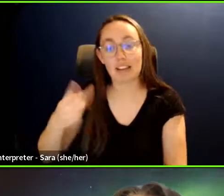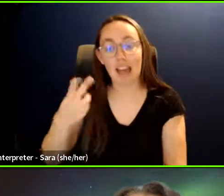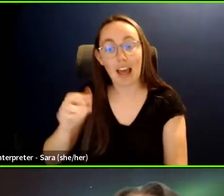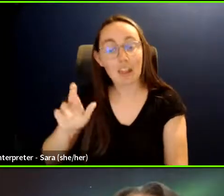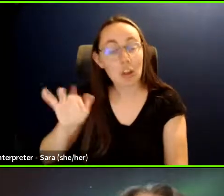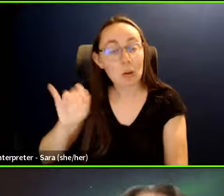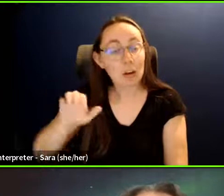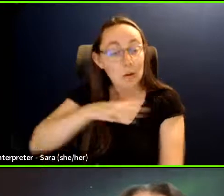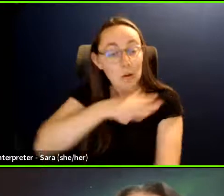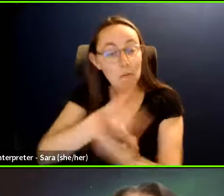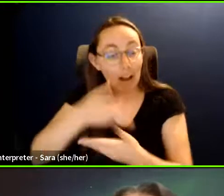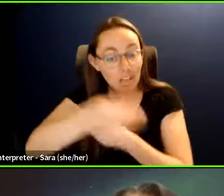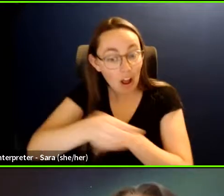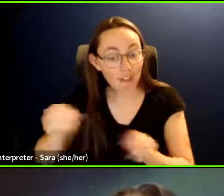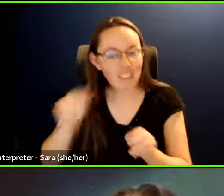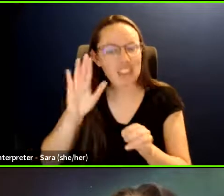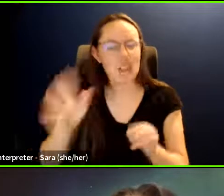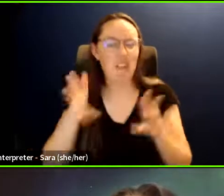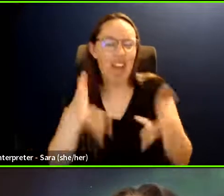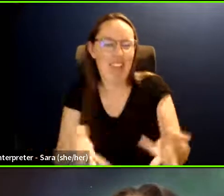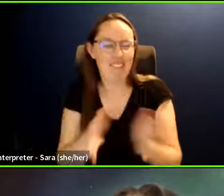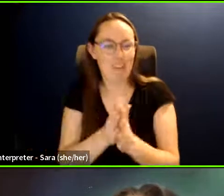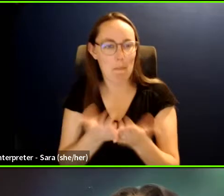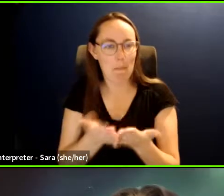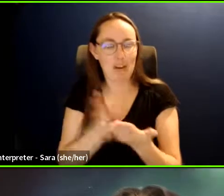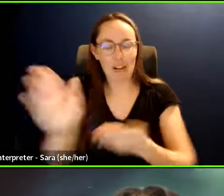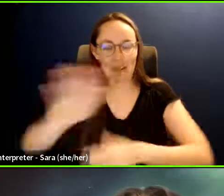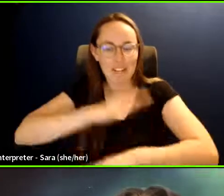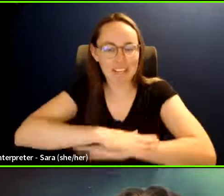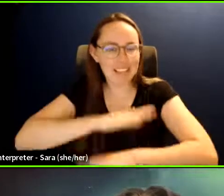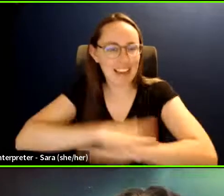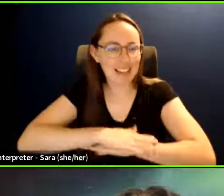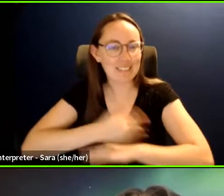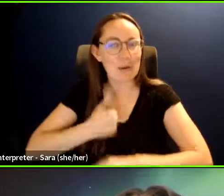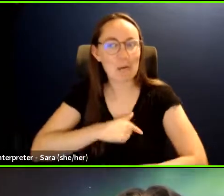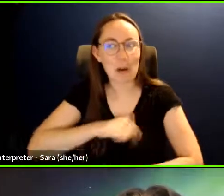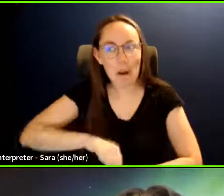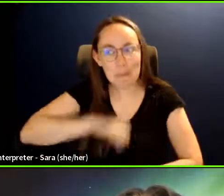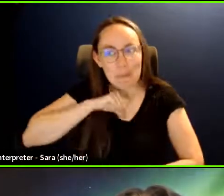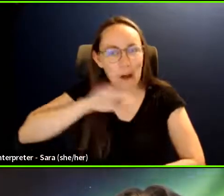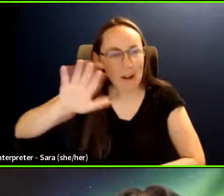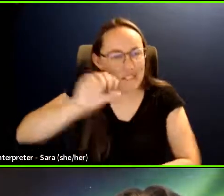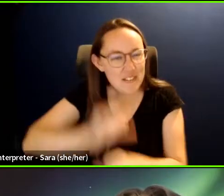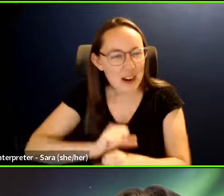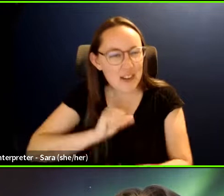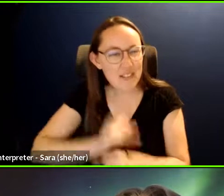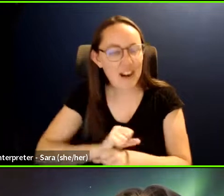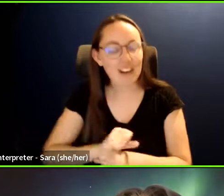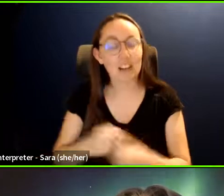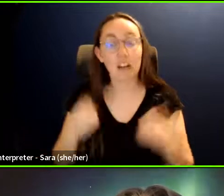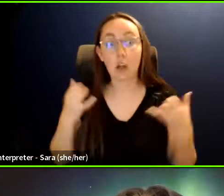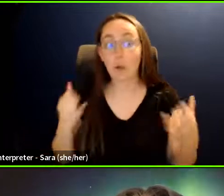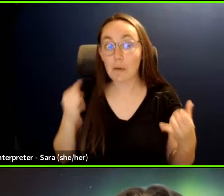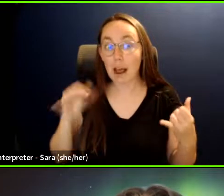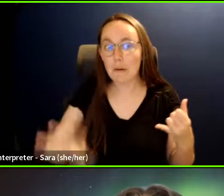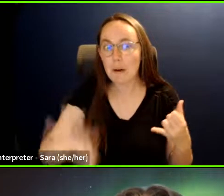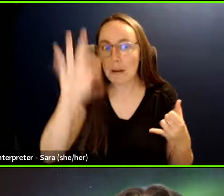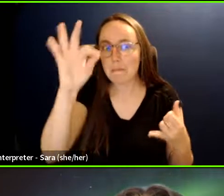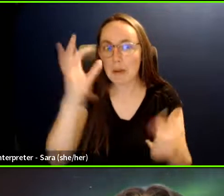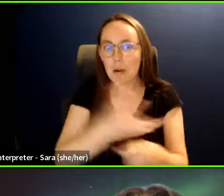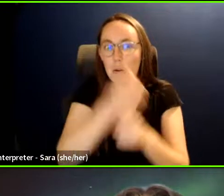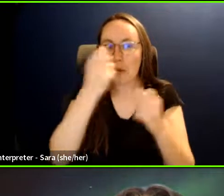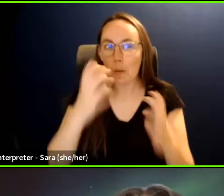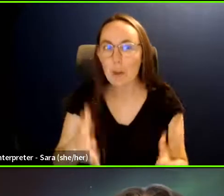to the office. We are so proud of all you've done. And let's draw the winner of who's going to get that book along with